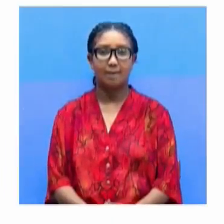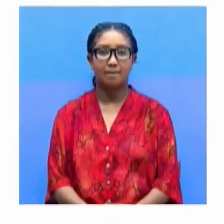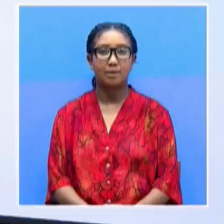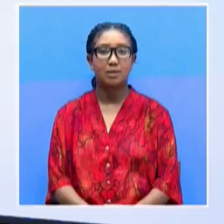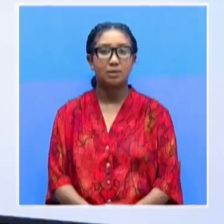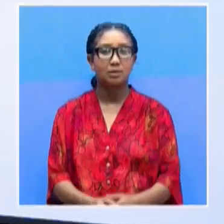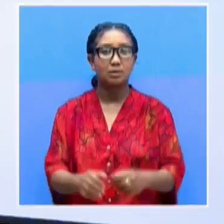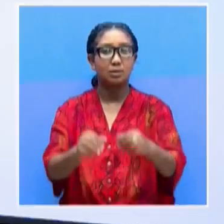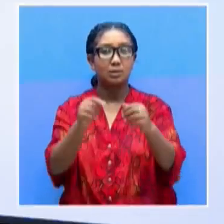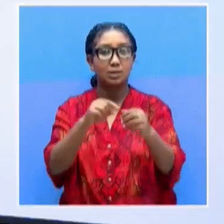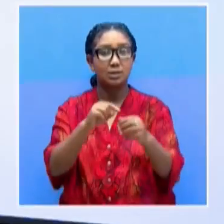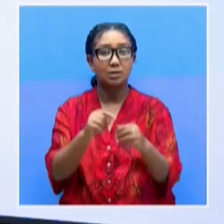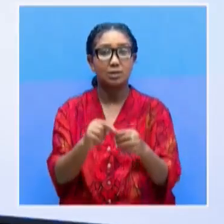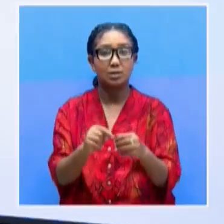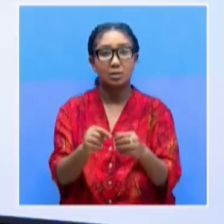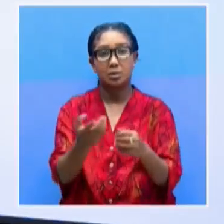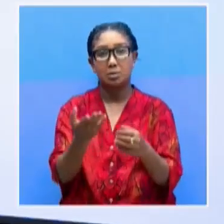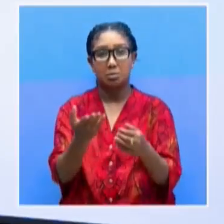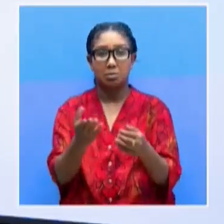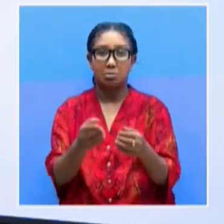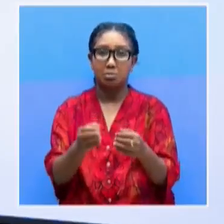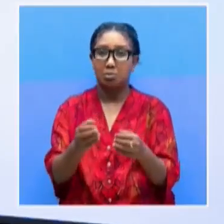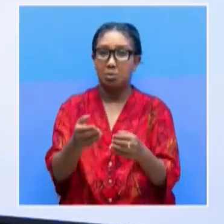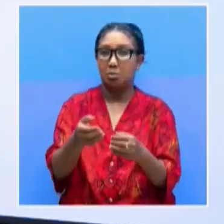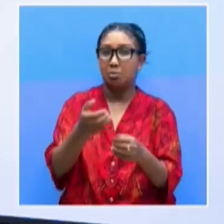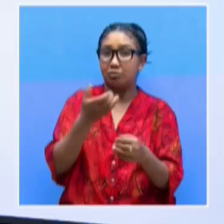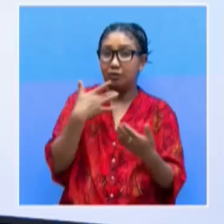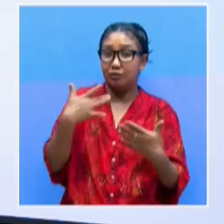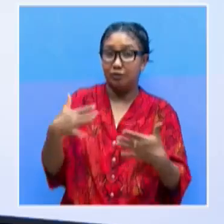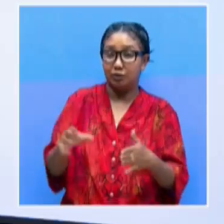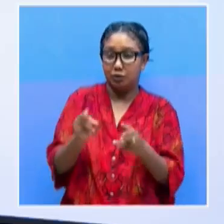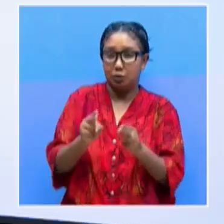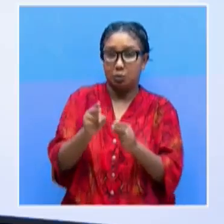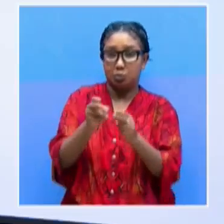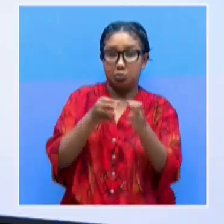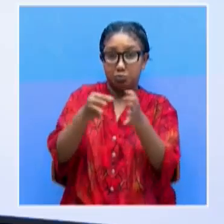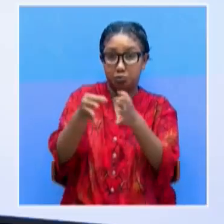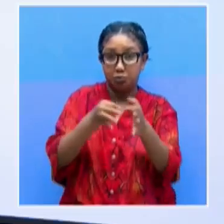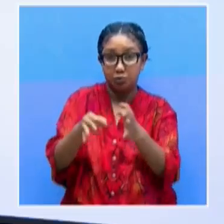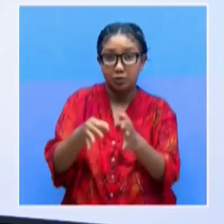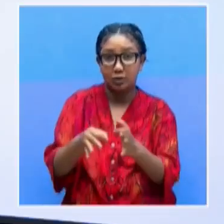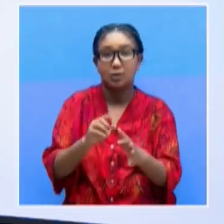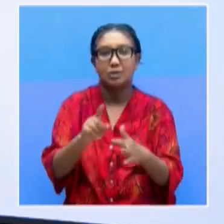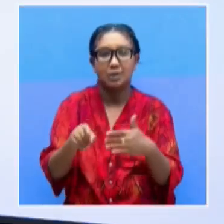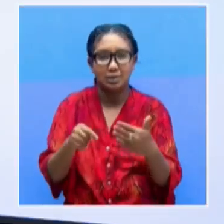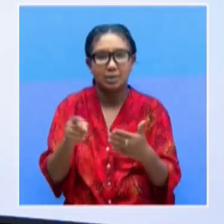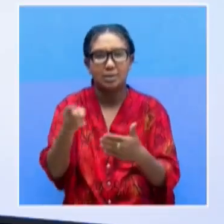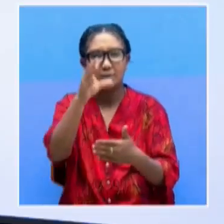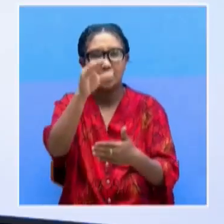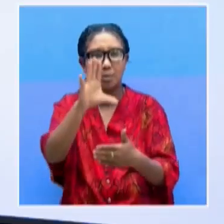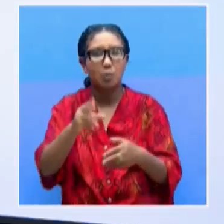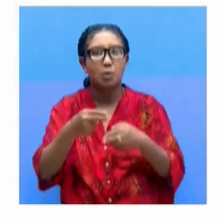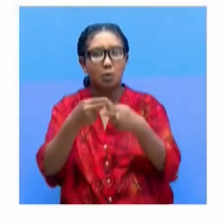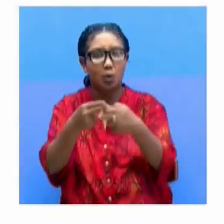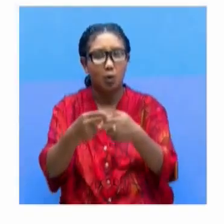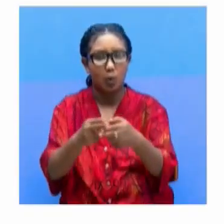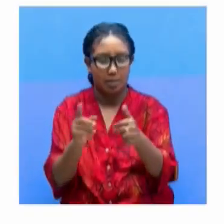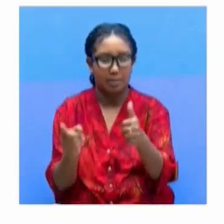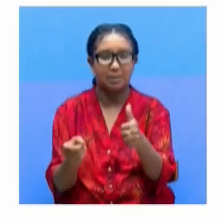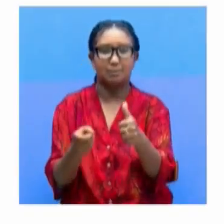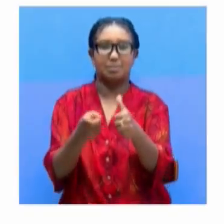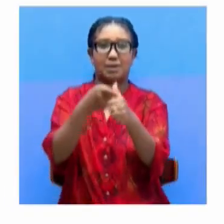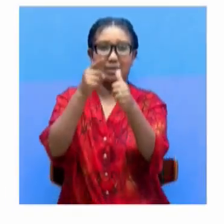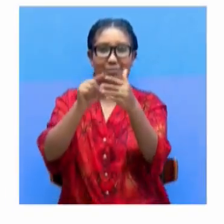Since we are talking about events that are narrating or stories that we are telling, some people call it beginning.